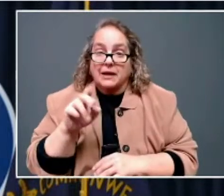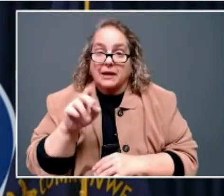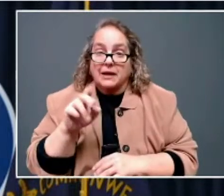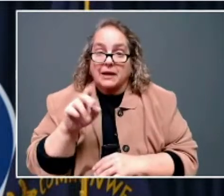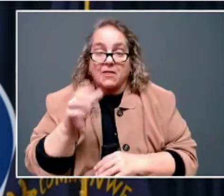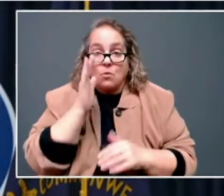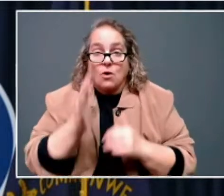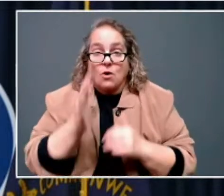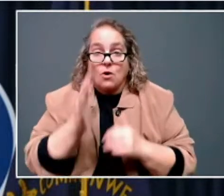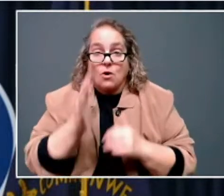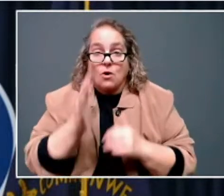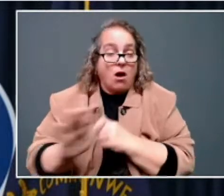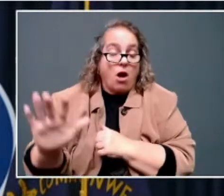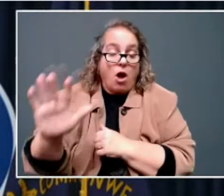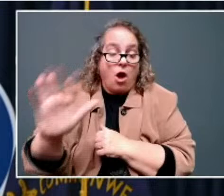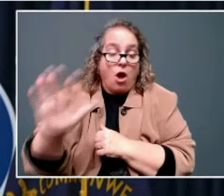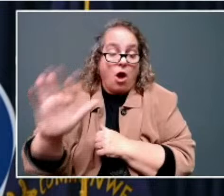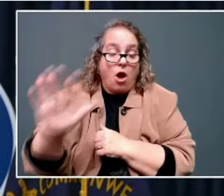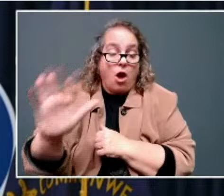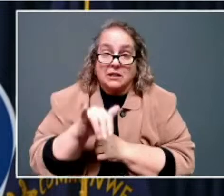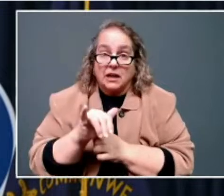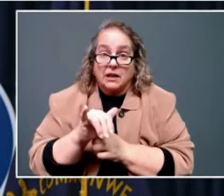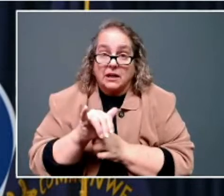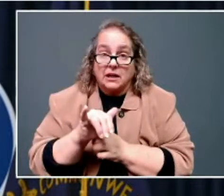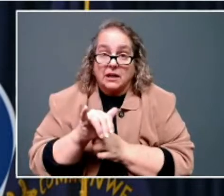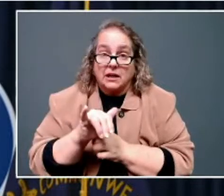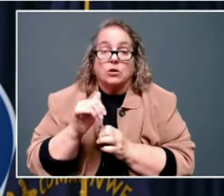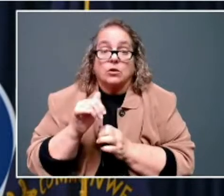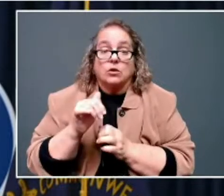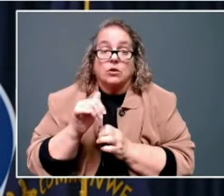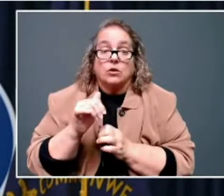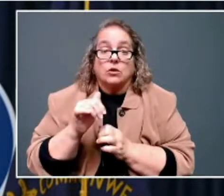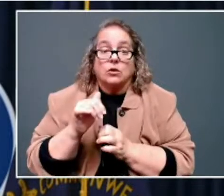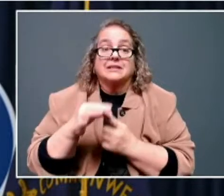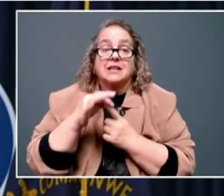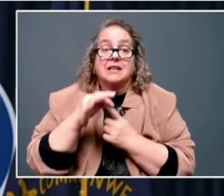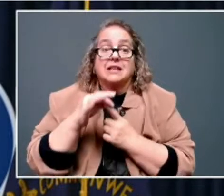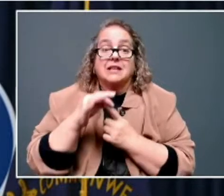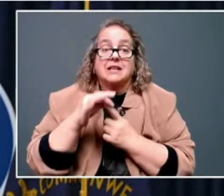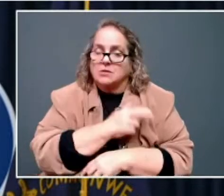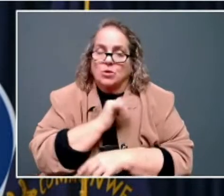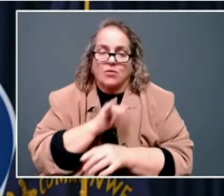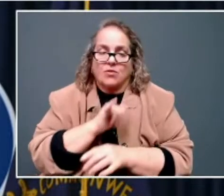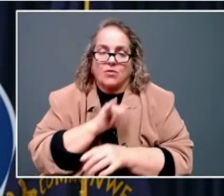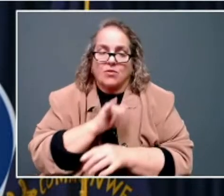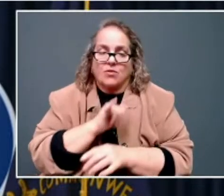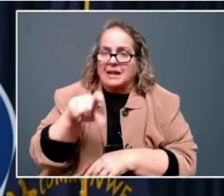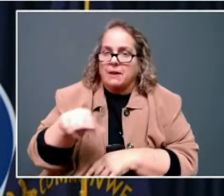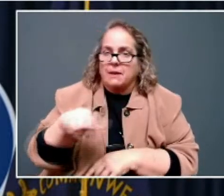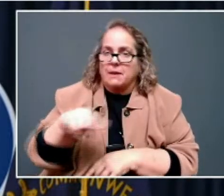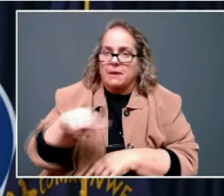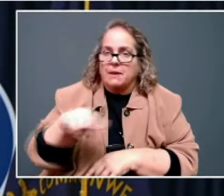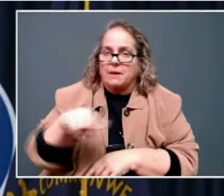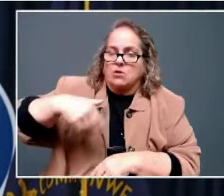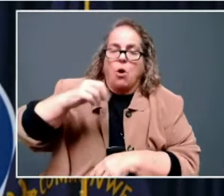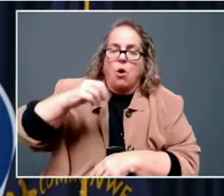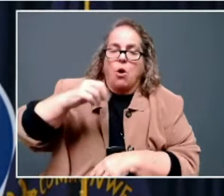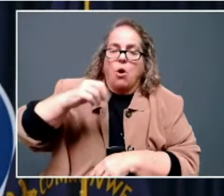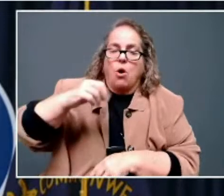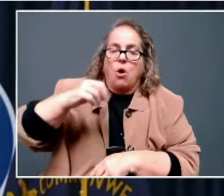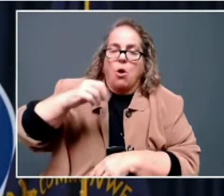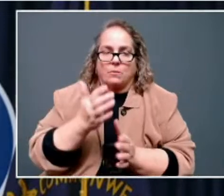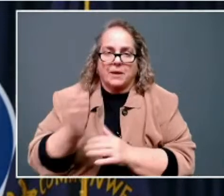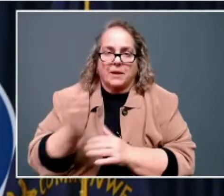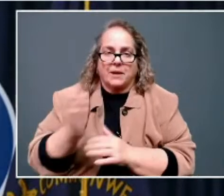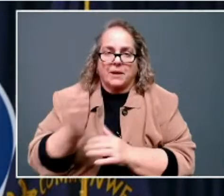Commonwealth, with the exception of hospitals that didn't need them yet or have other plans. The